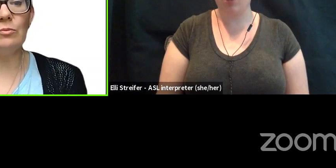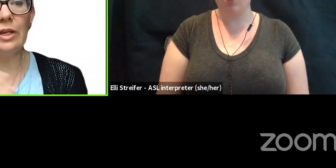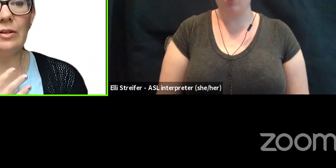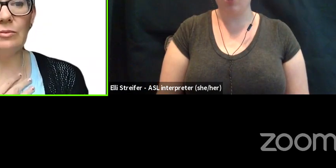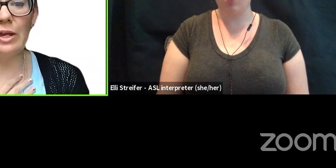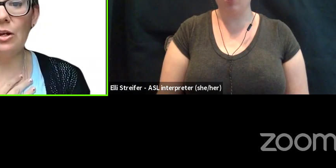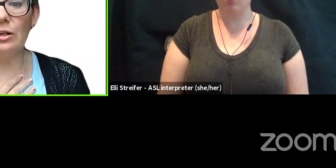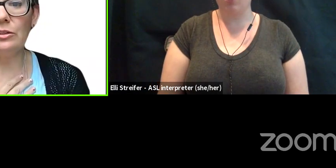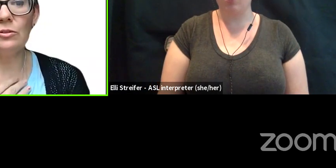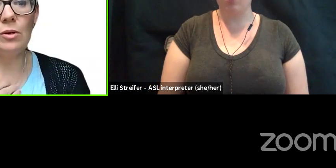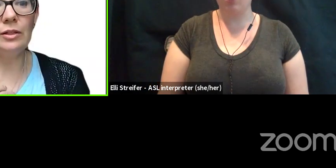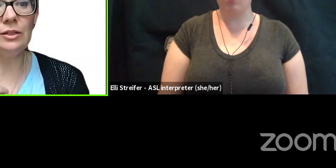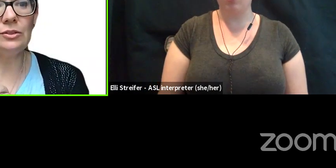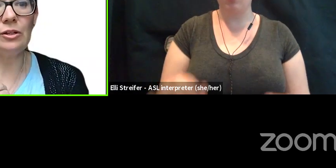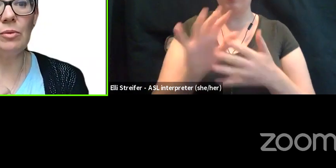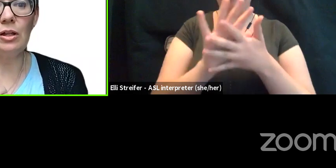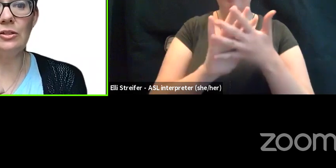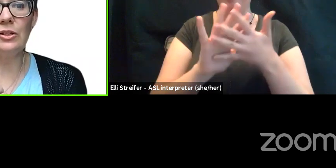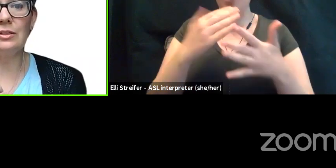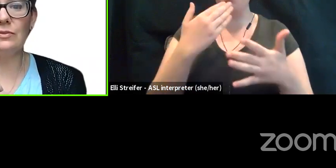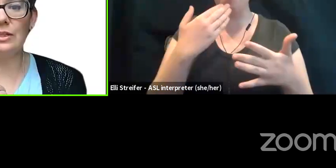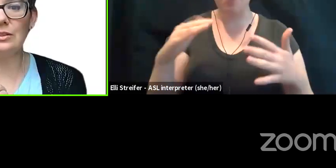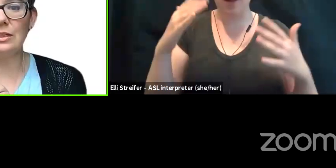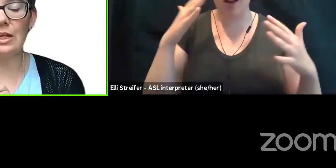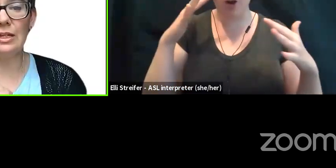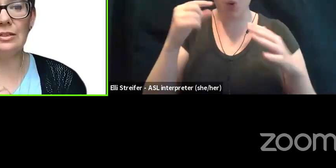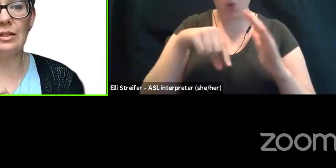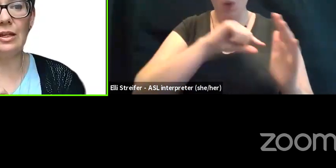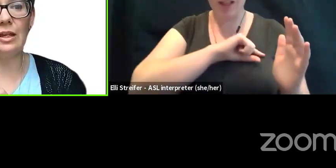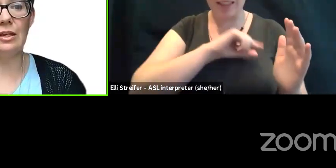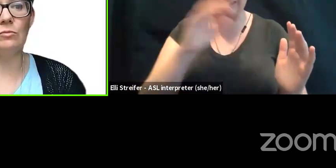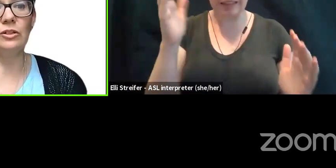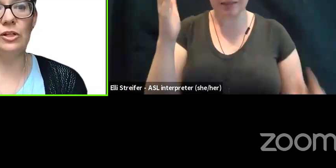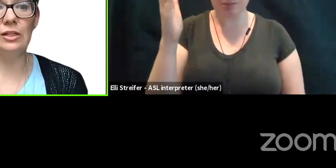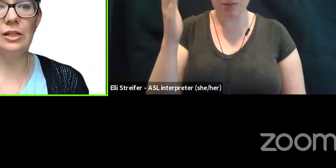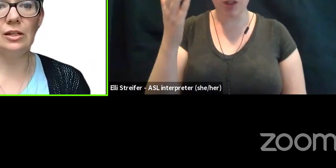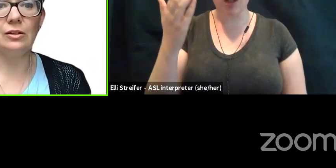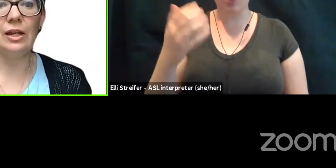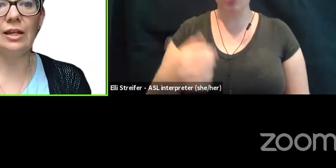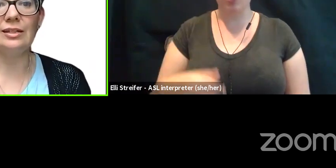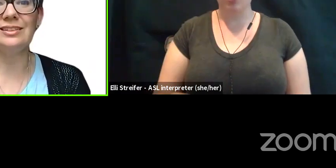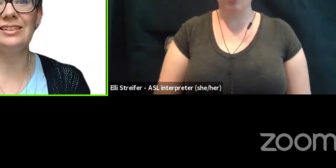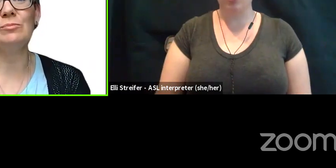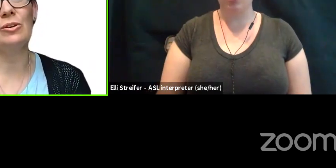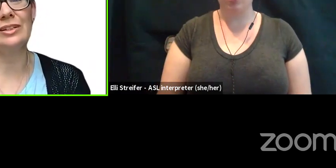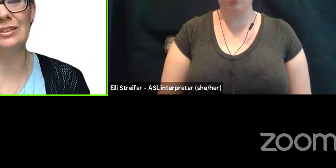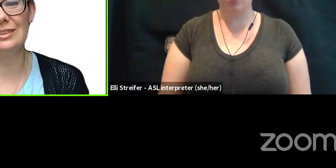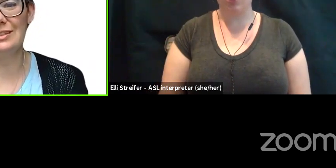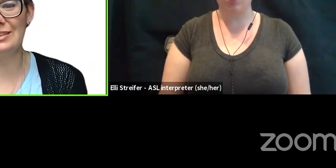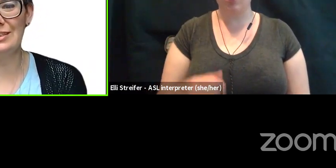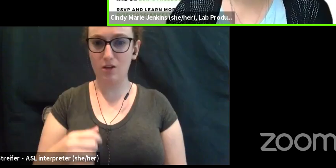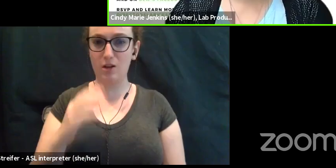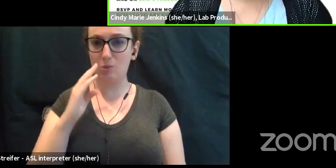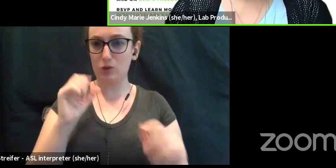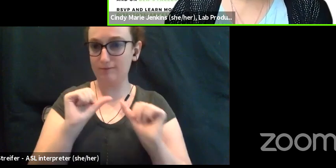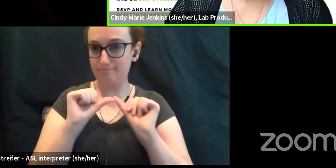Here that we have audio quality, but that's the case, and here and keep going.